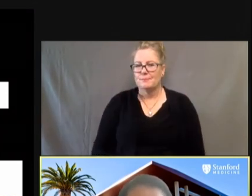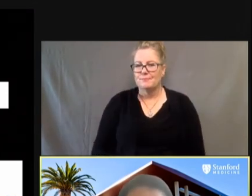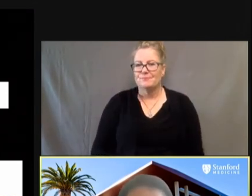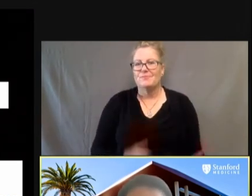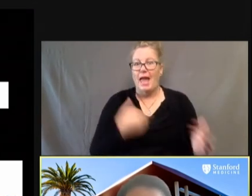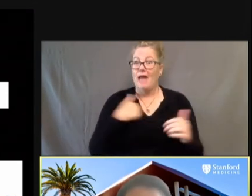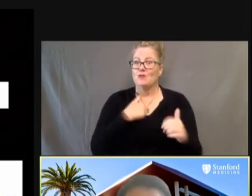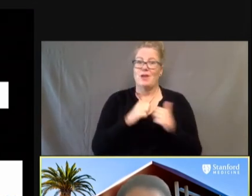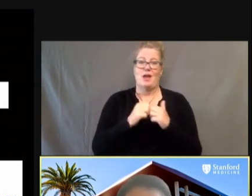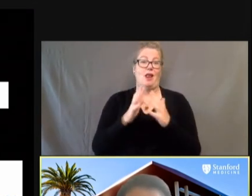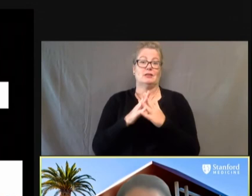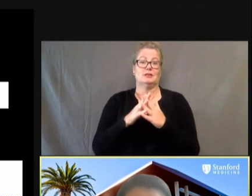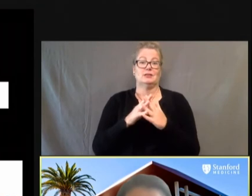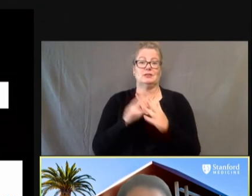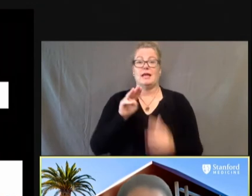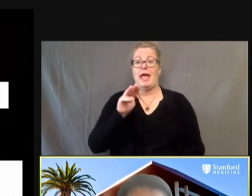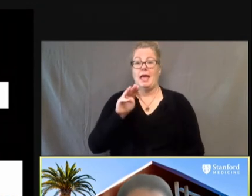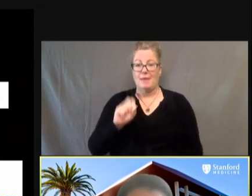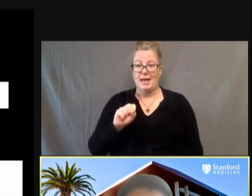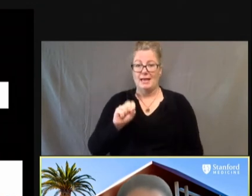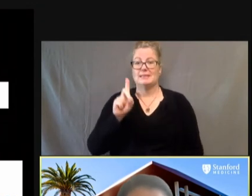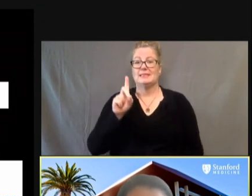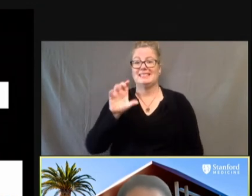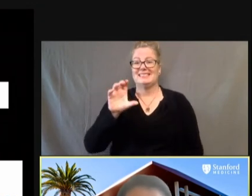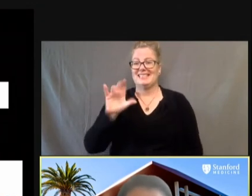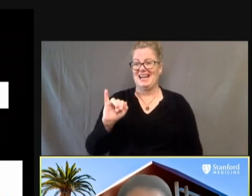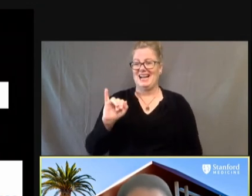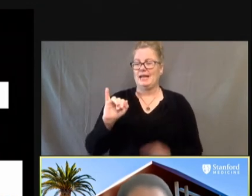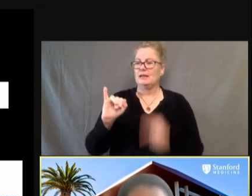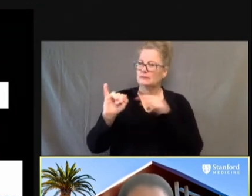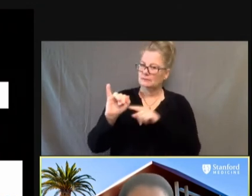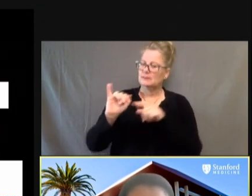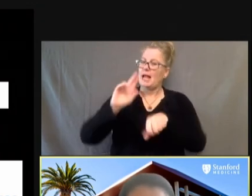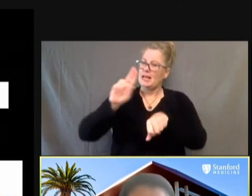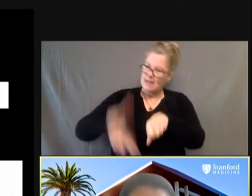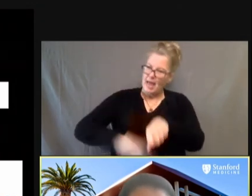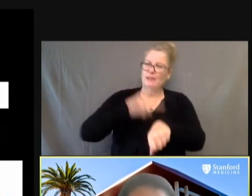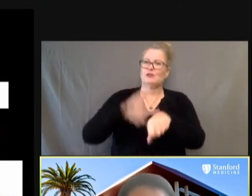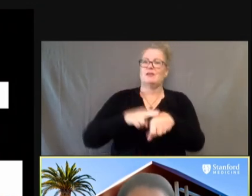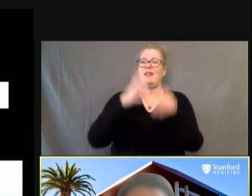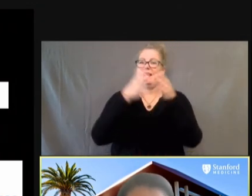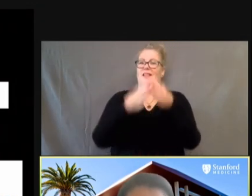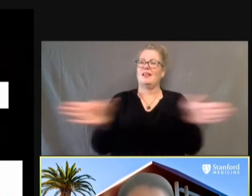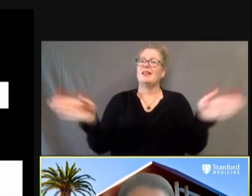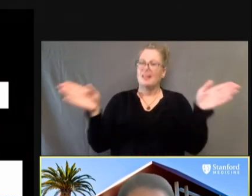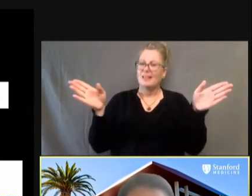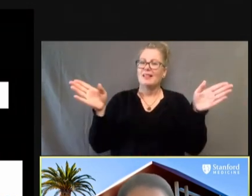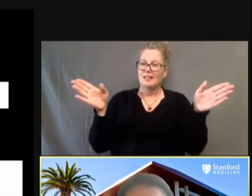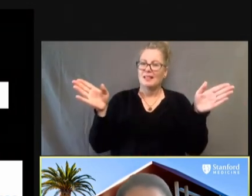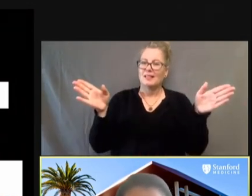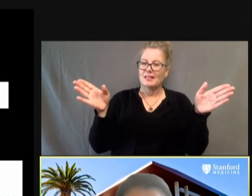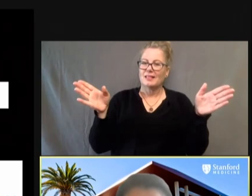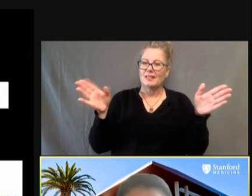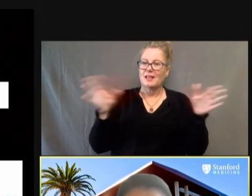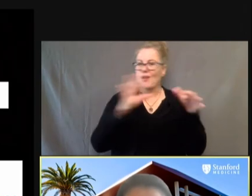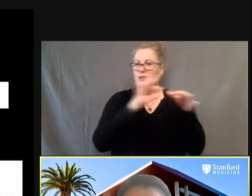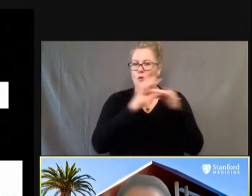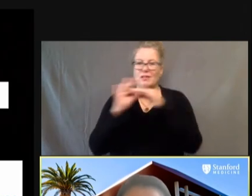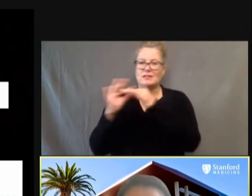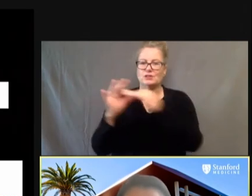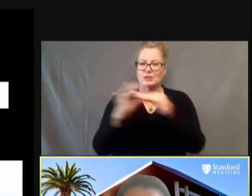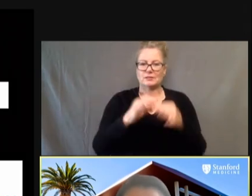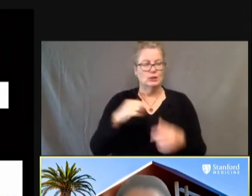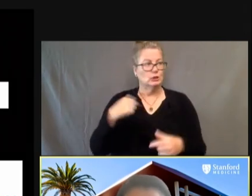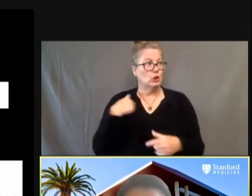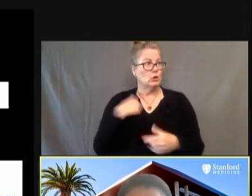is the National Coalition for Student Disability Groups, which has allowed us as, particularly as trainees,